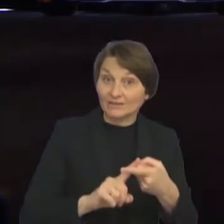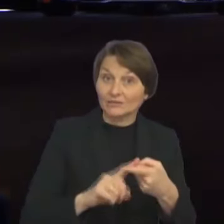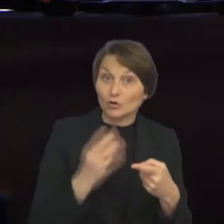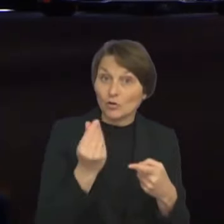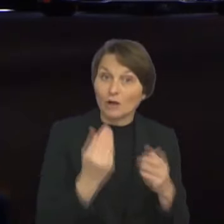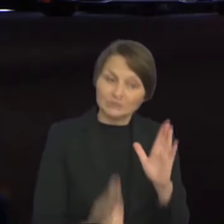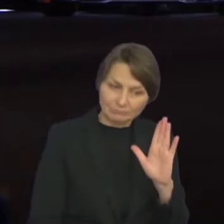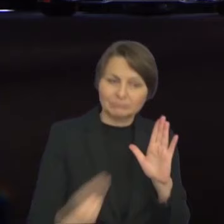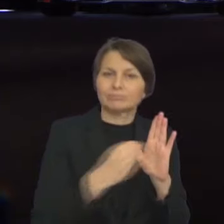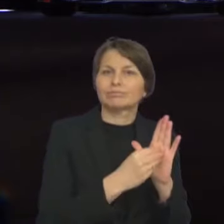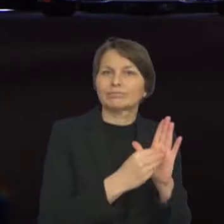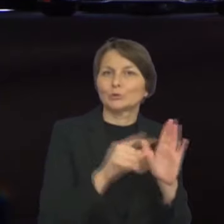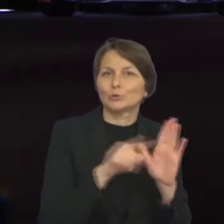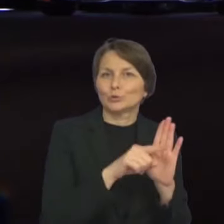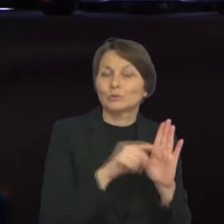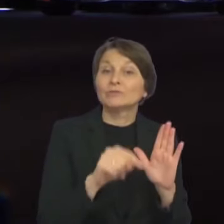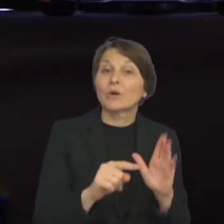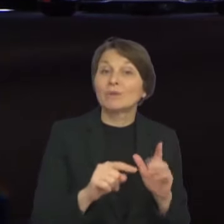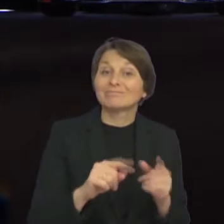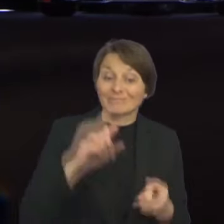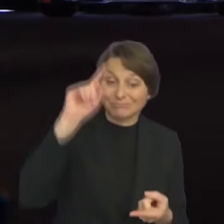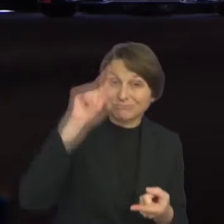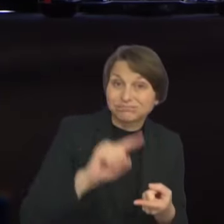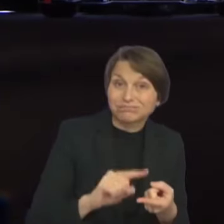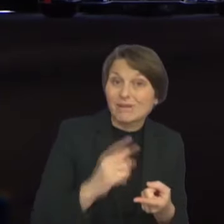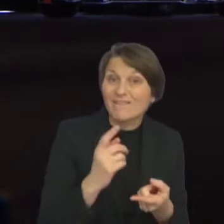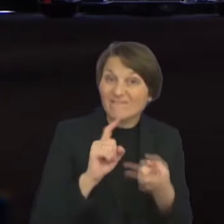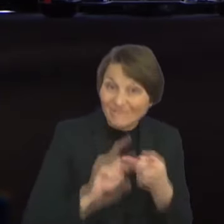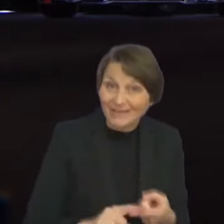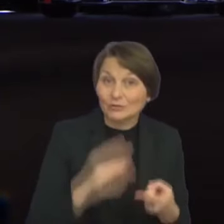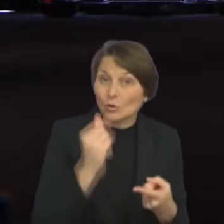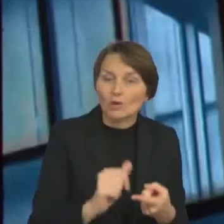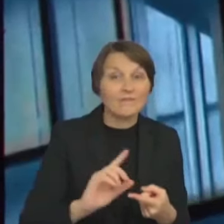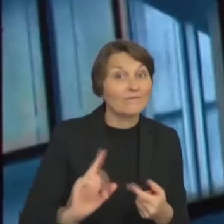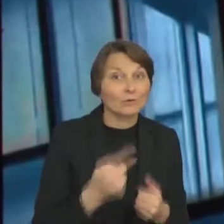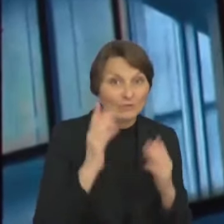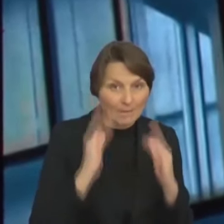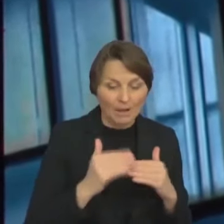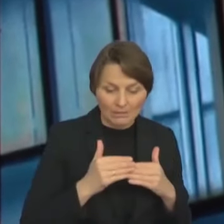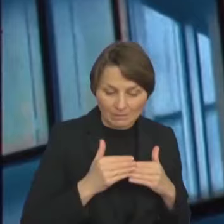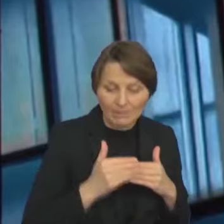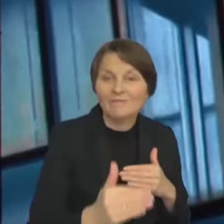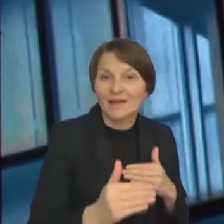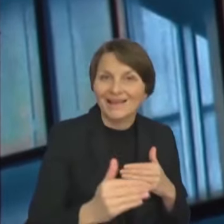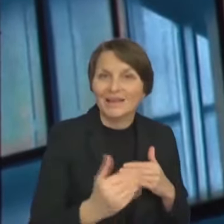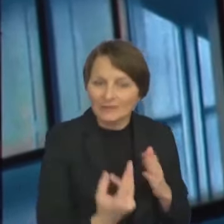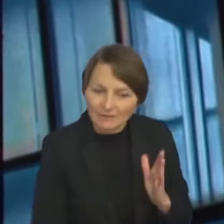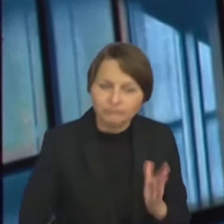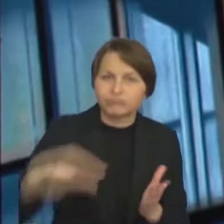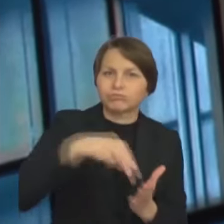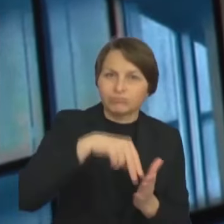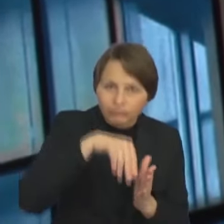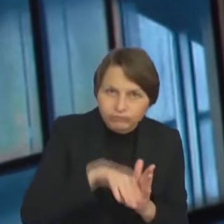as the reduction of fixed costs is key for the first resurrection phase of the strategic plan to ensure the success of